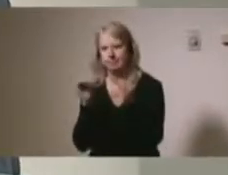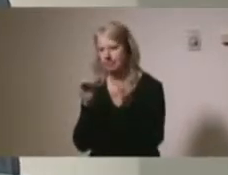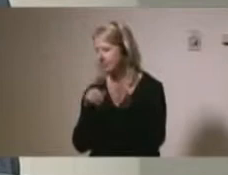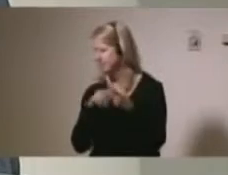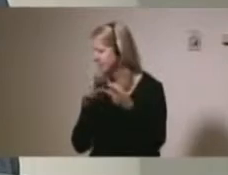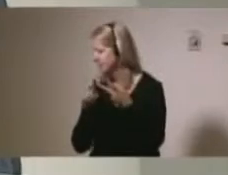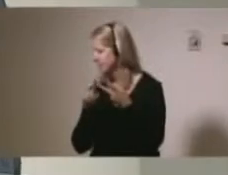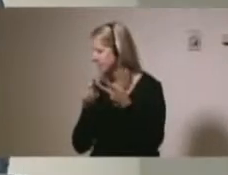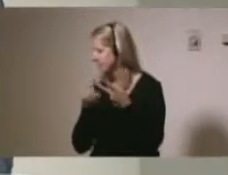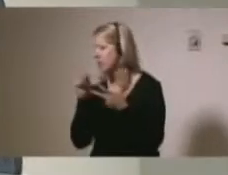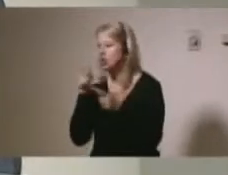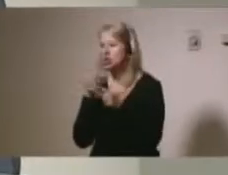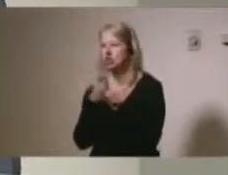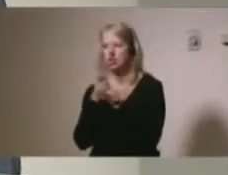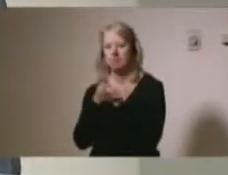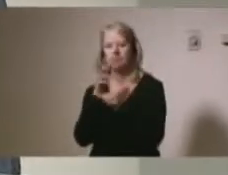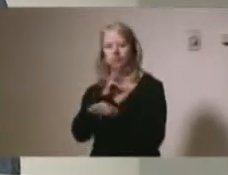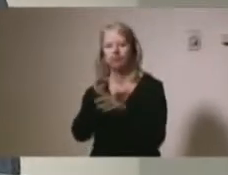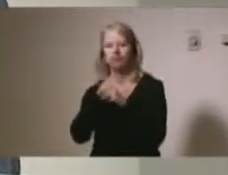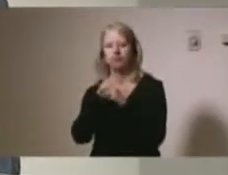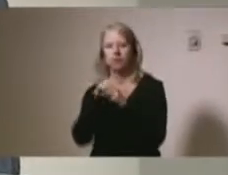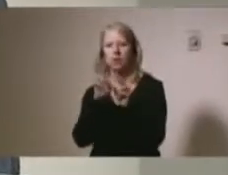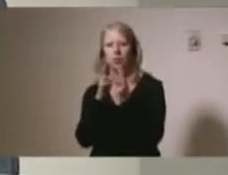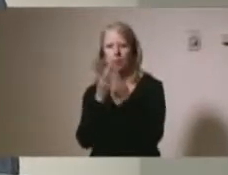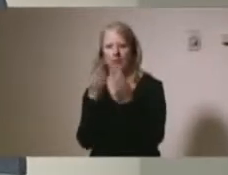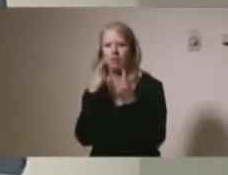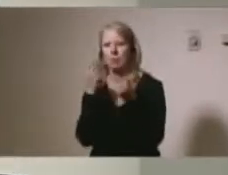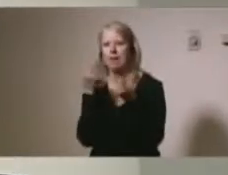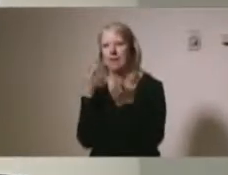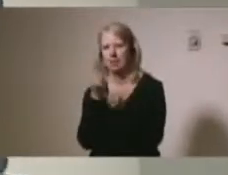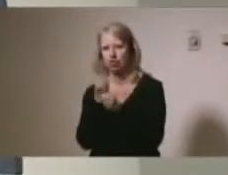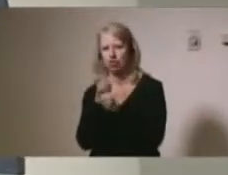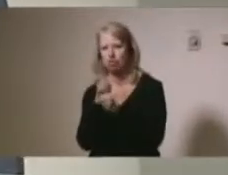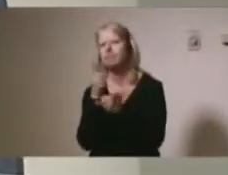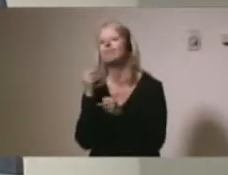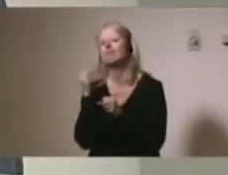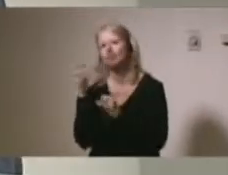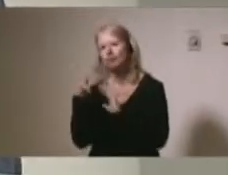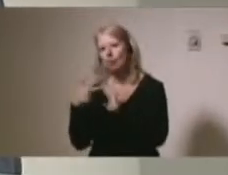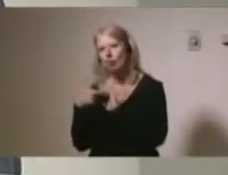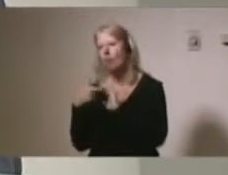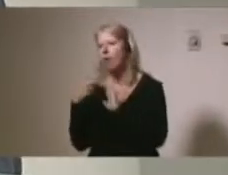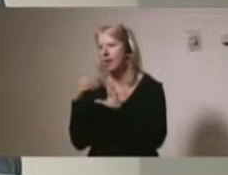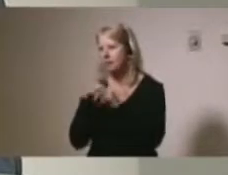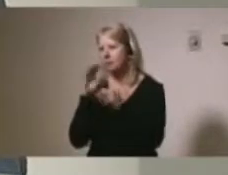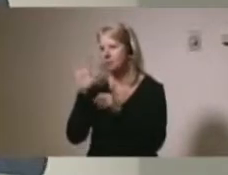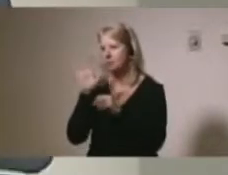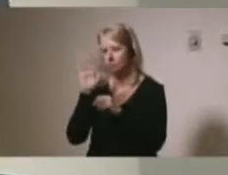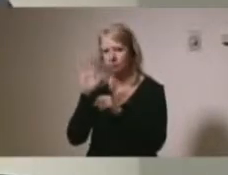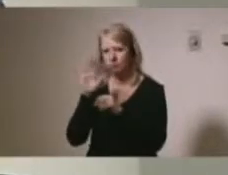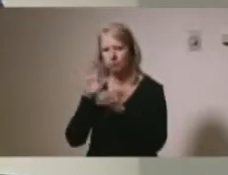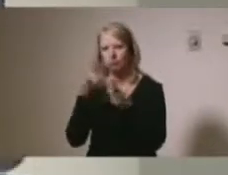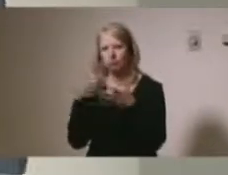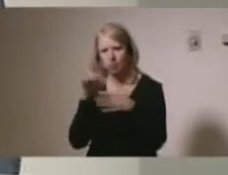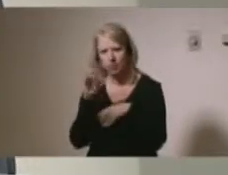She's been involved in the union for many years, has played a role within her union, has